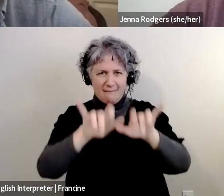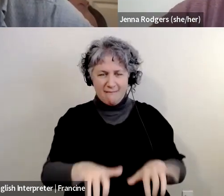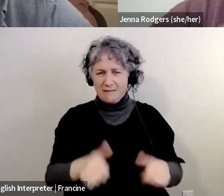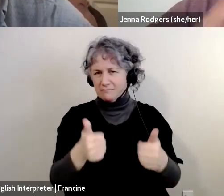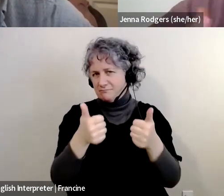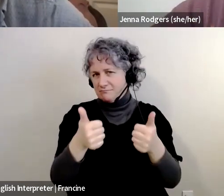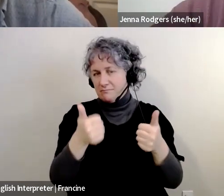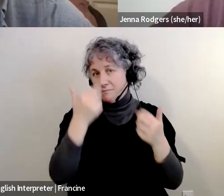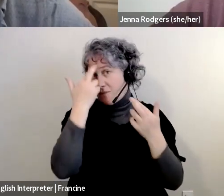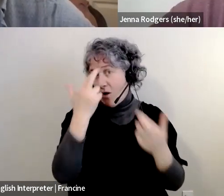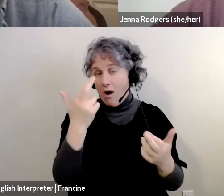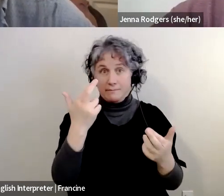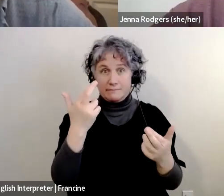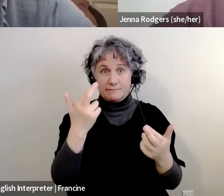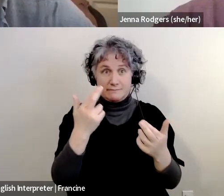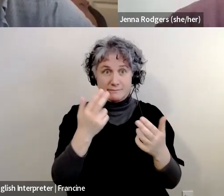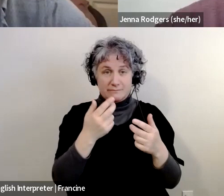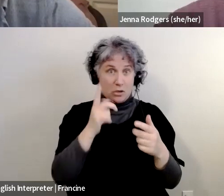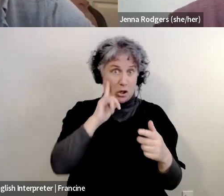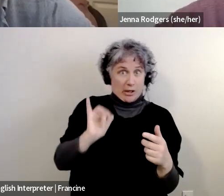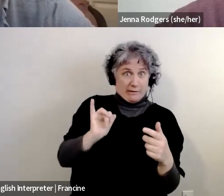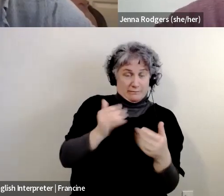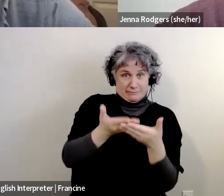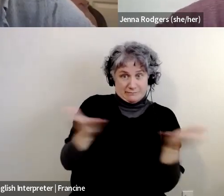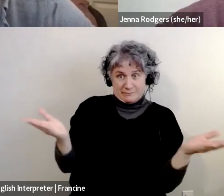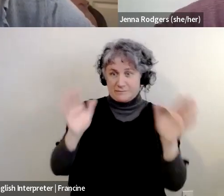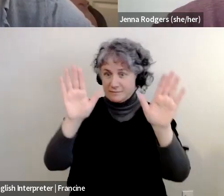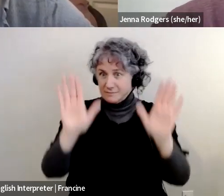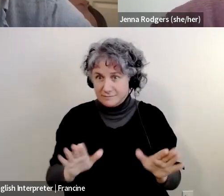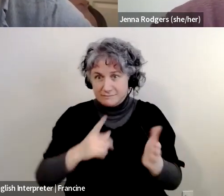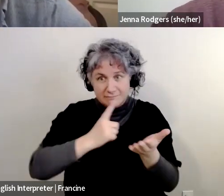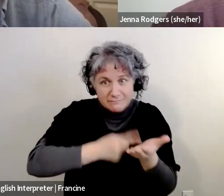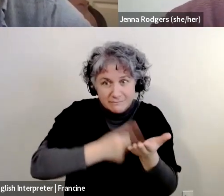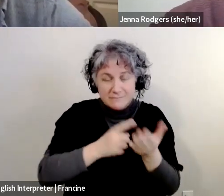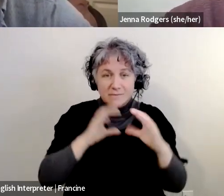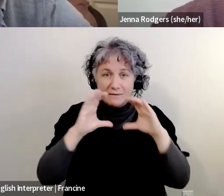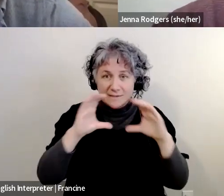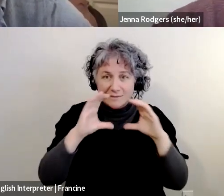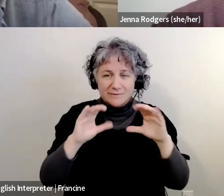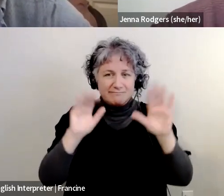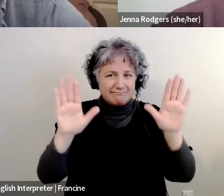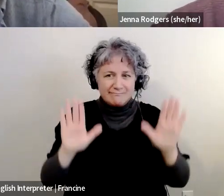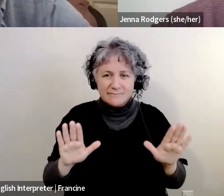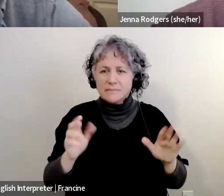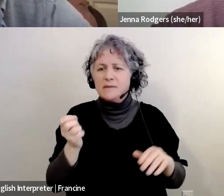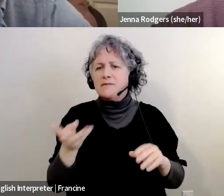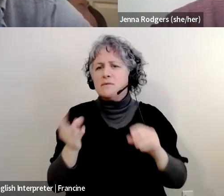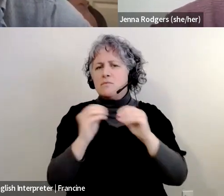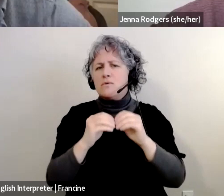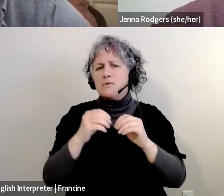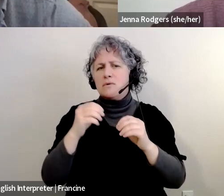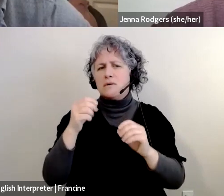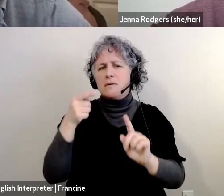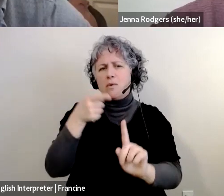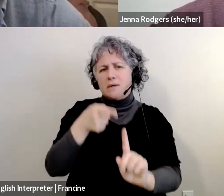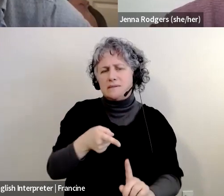I hope it looked like you were all having fantastic discussions and conversations. We have a few more points to touch on